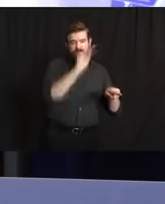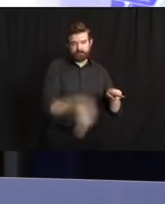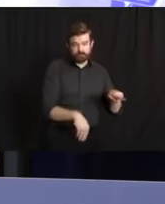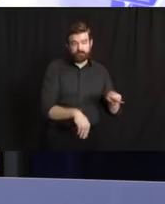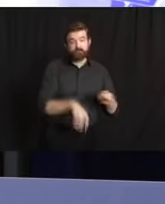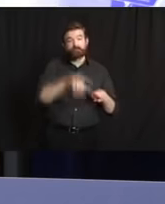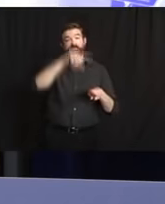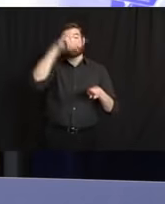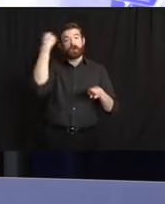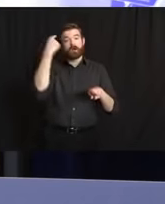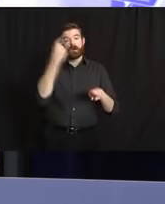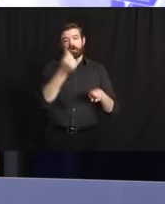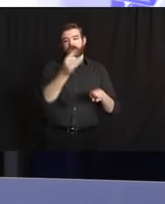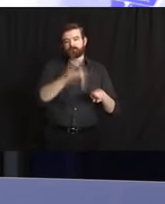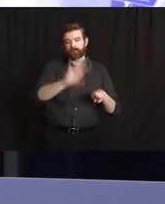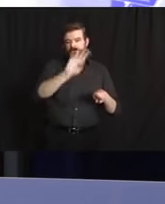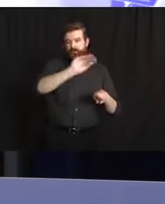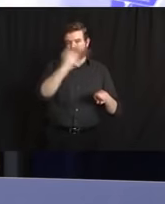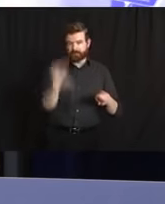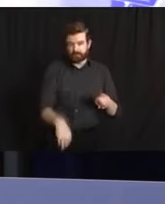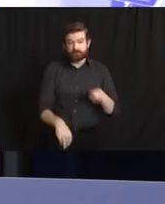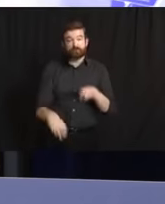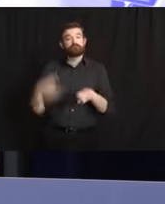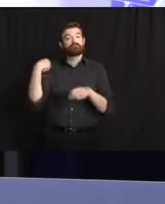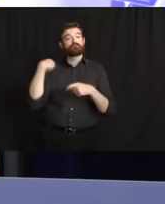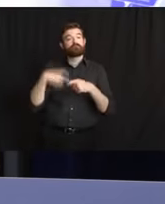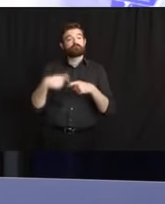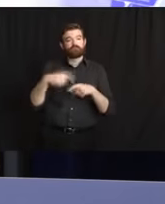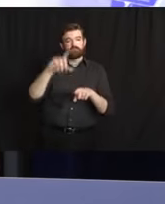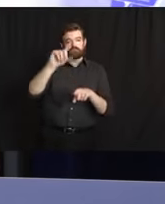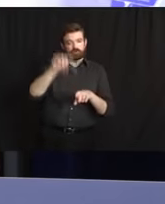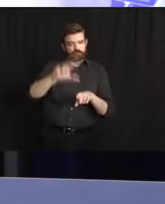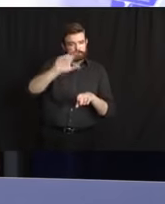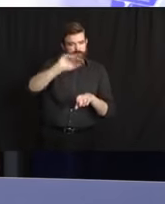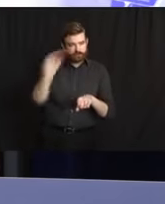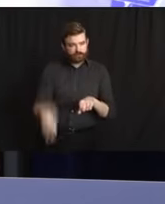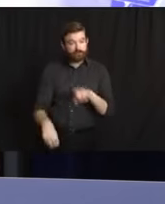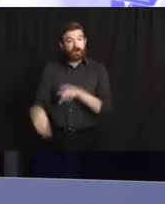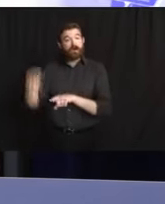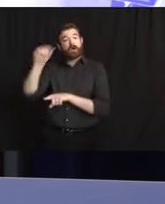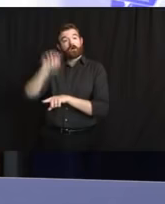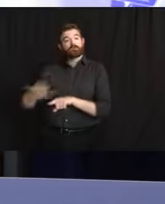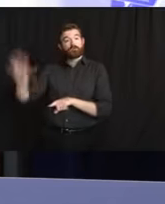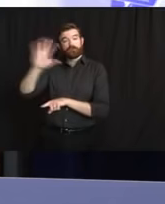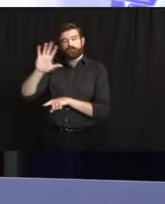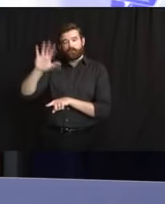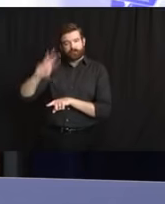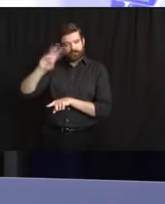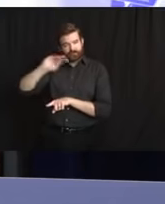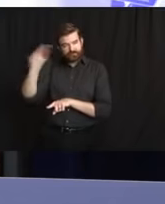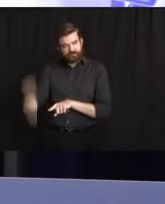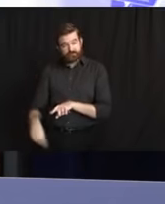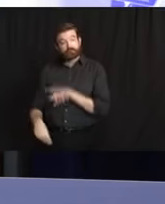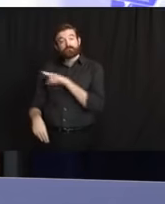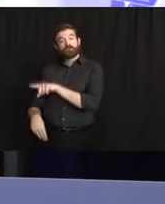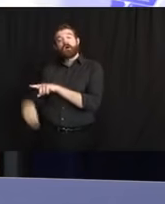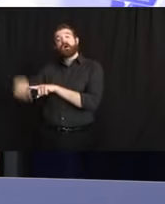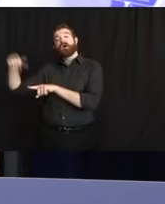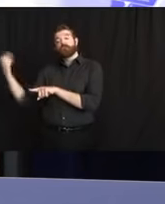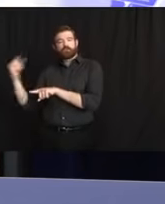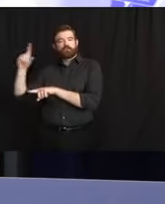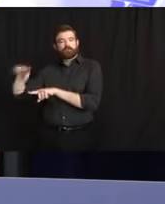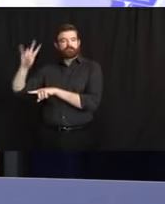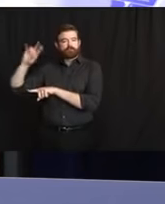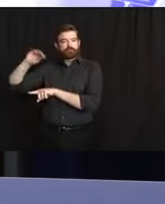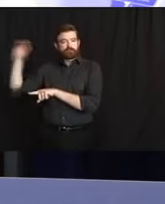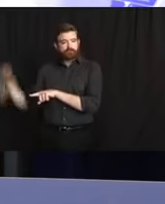Hispanic 20.3%, Asian 5.6%, and other 1.7%. The state's veteran homes, the